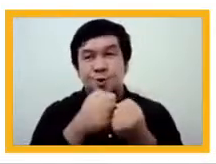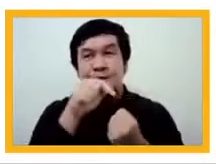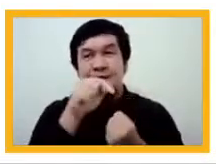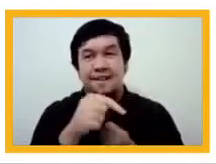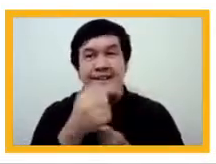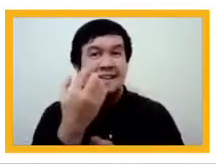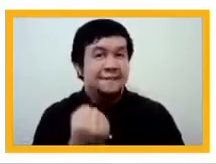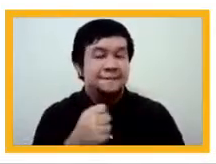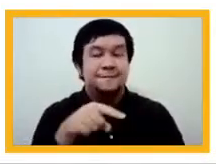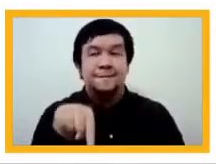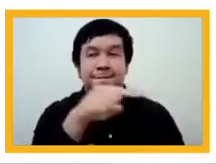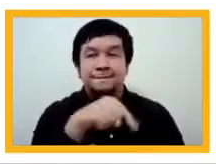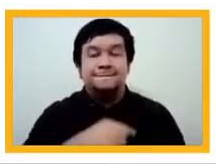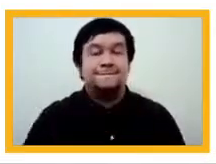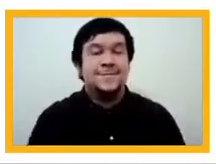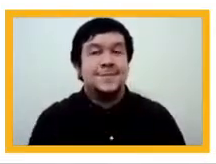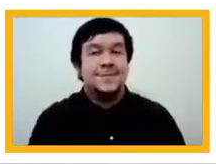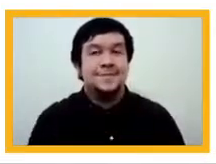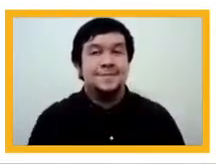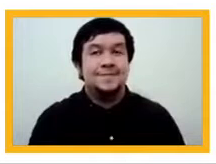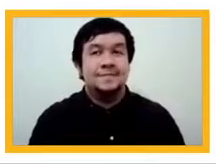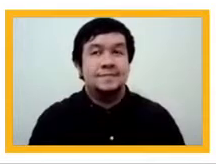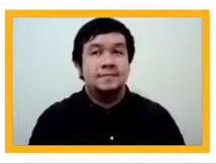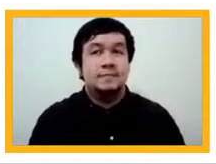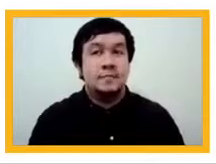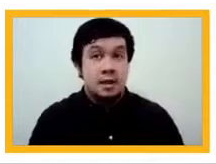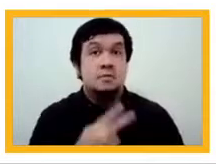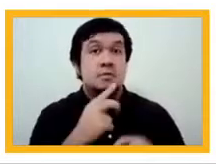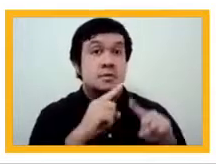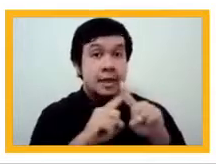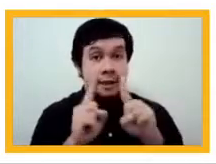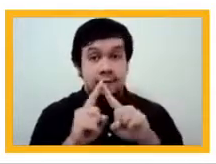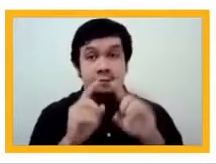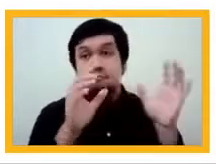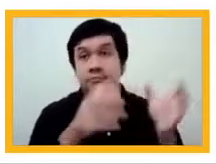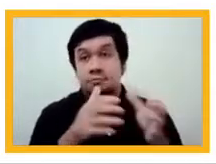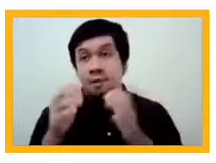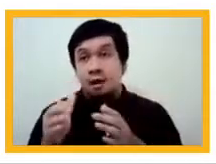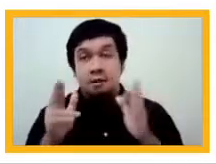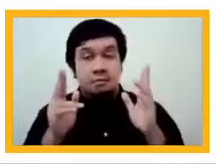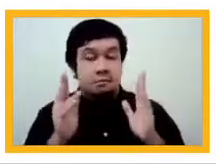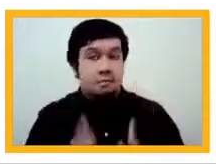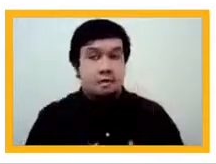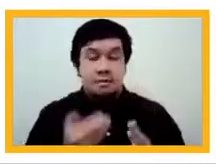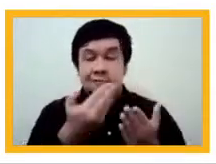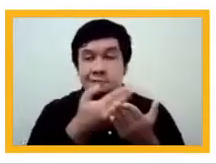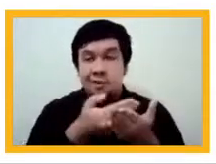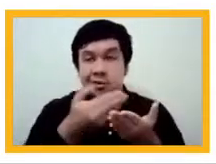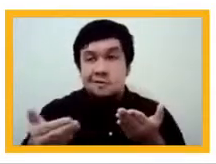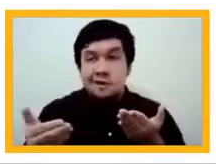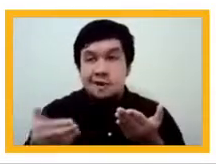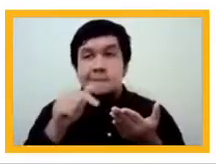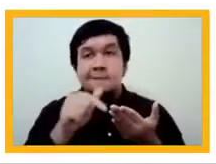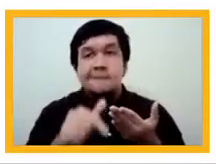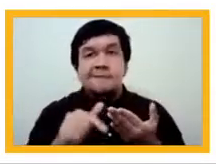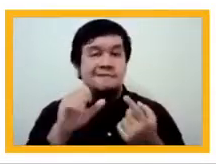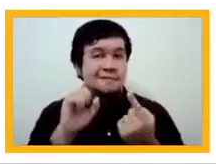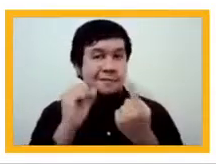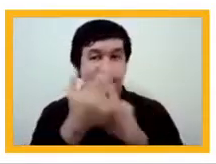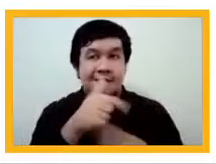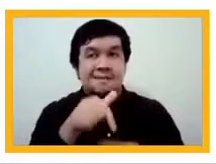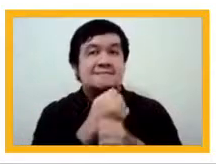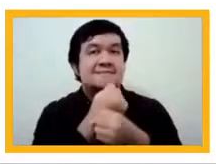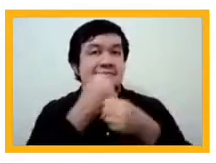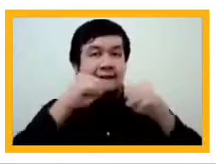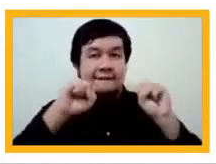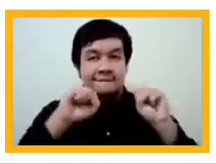by Ministry of Human Resources and Social Security, and whereby